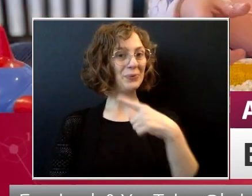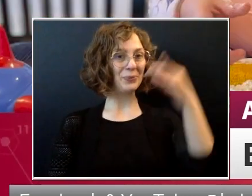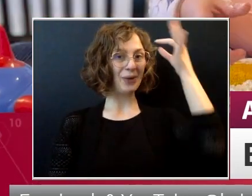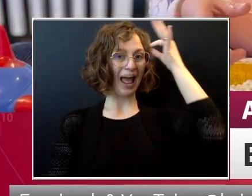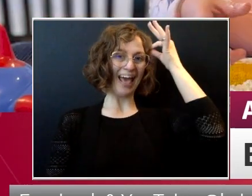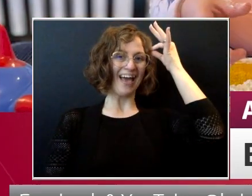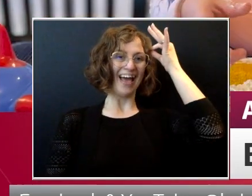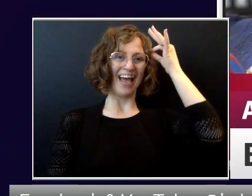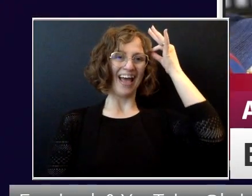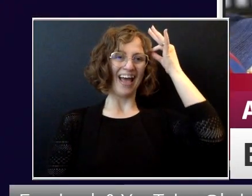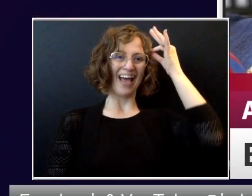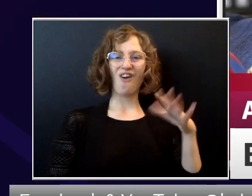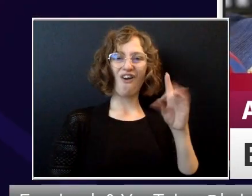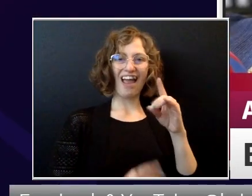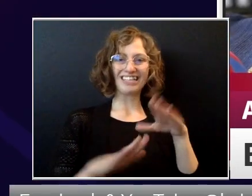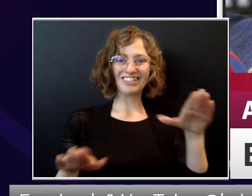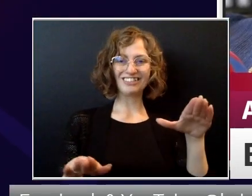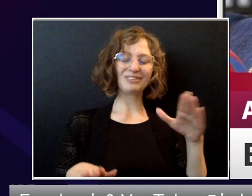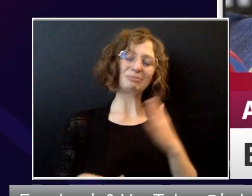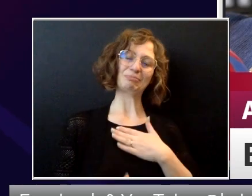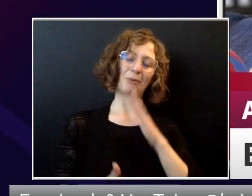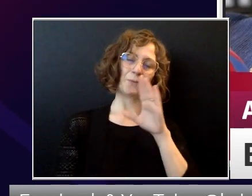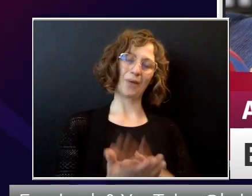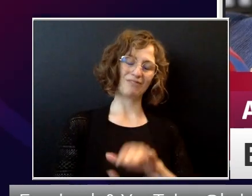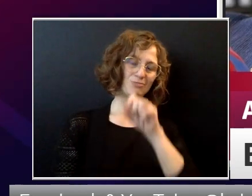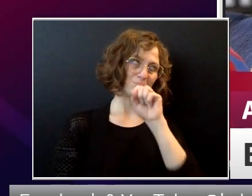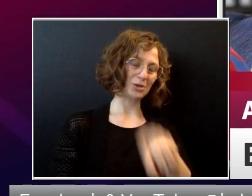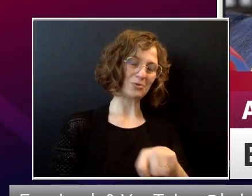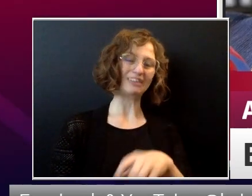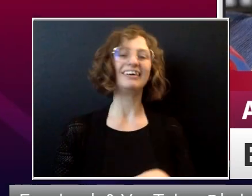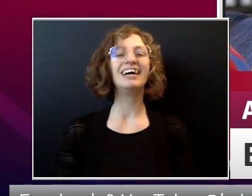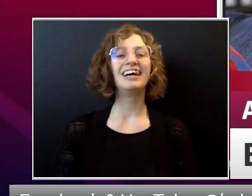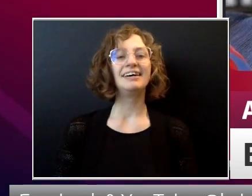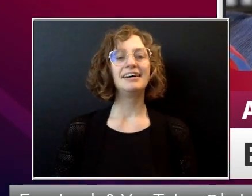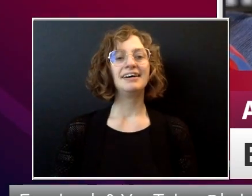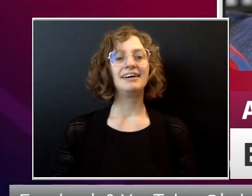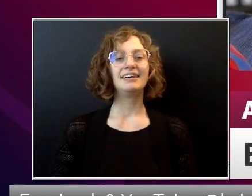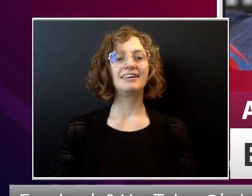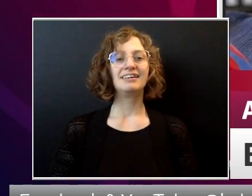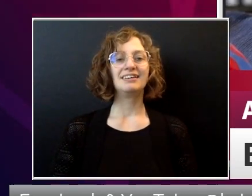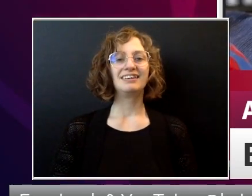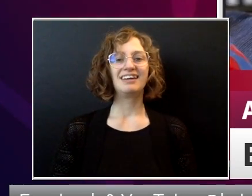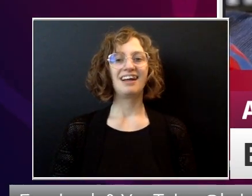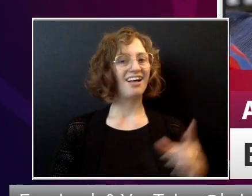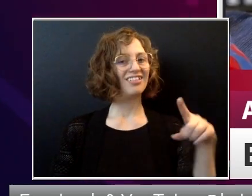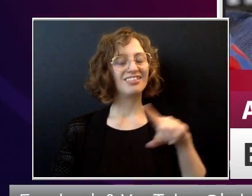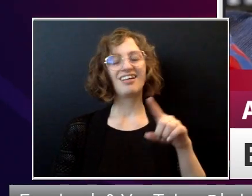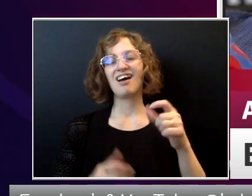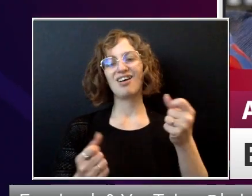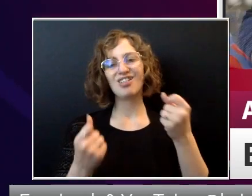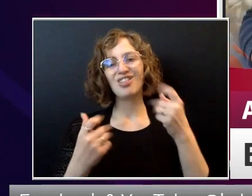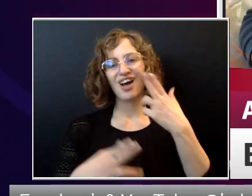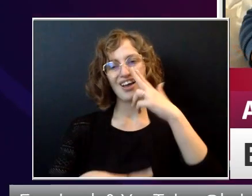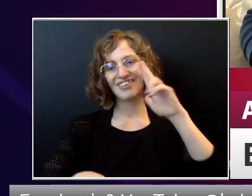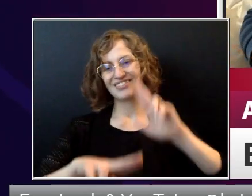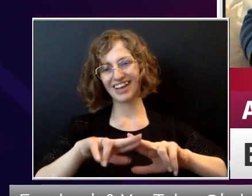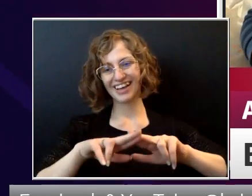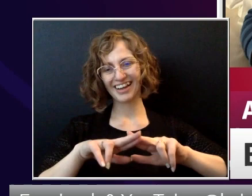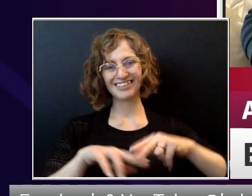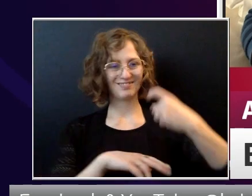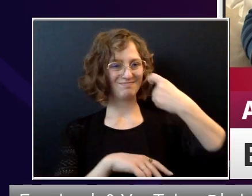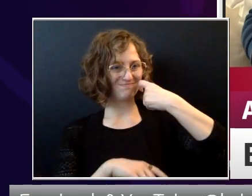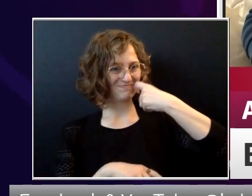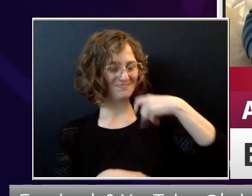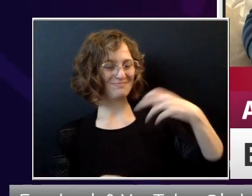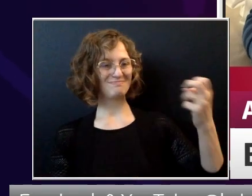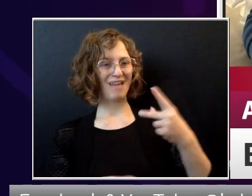exciting for her, and they're a lot of fun. And I just came back from a few days in Chicago, visiting